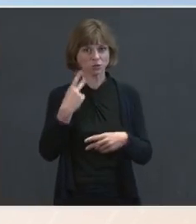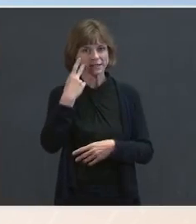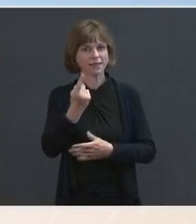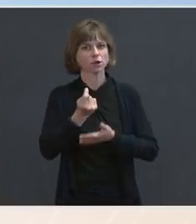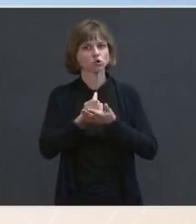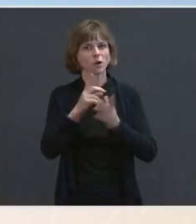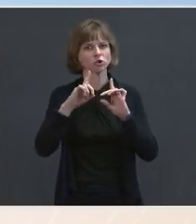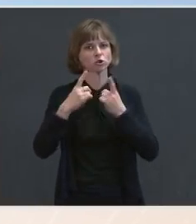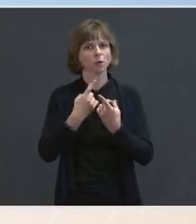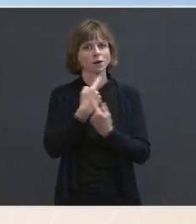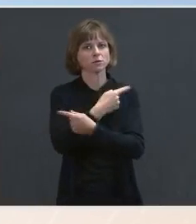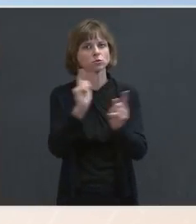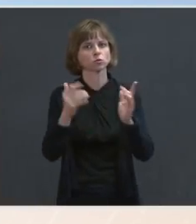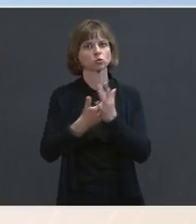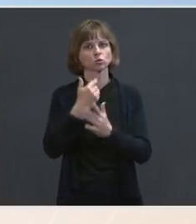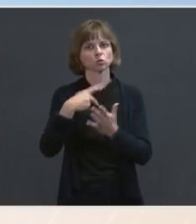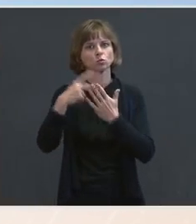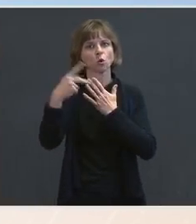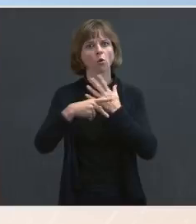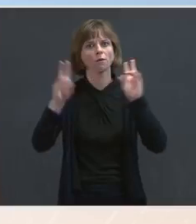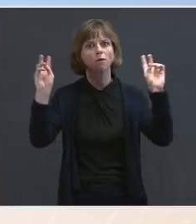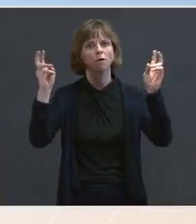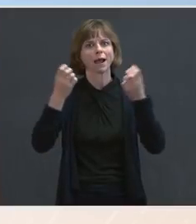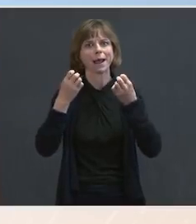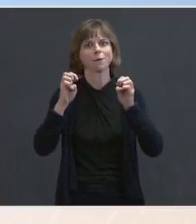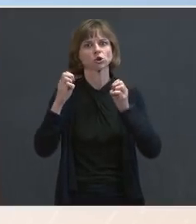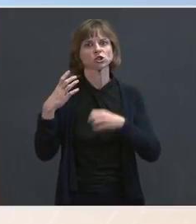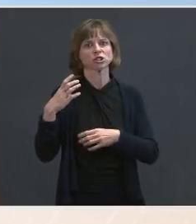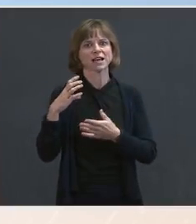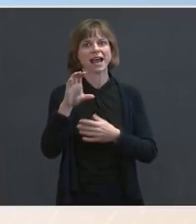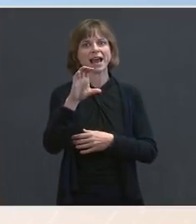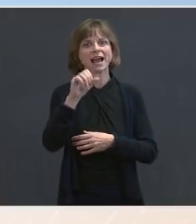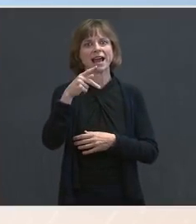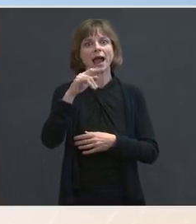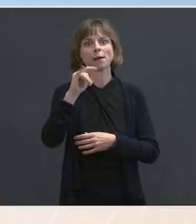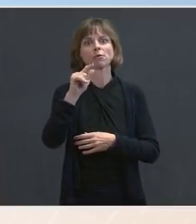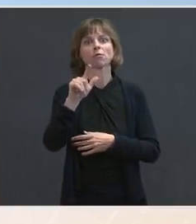announced a new program called the Emergency Capital Investment Program.